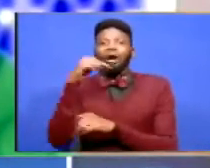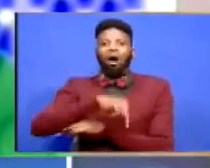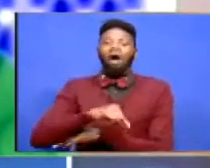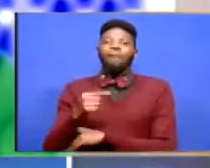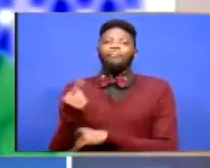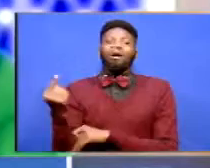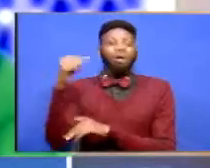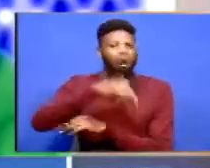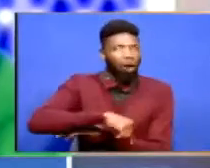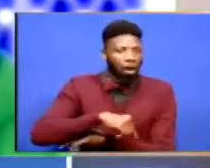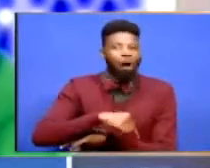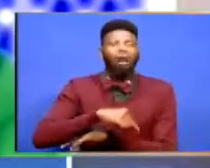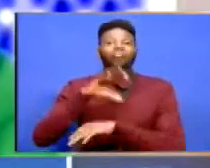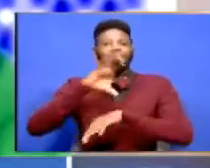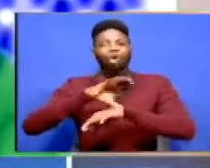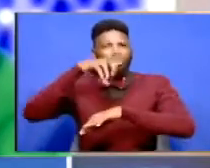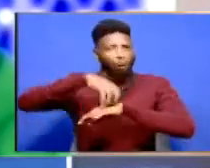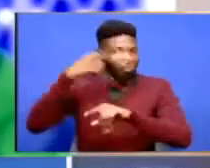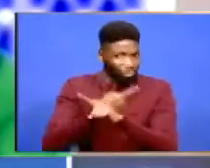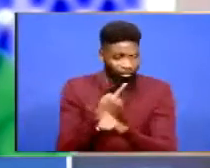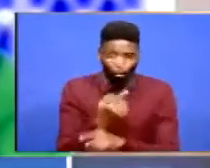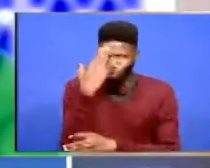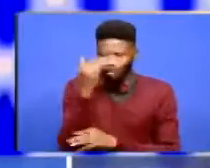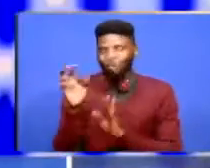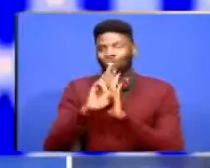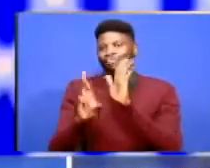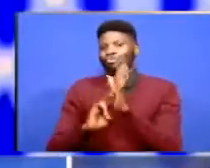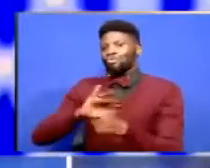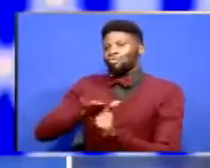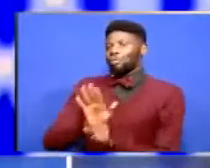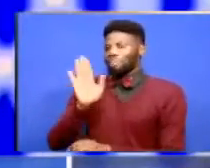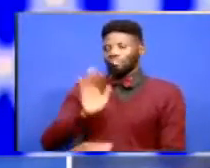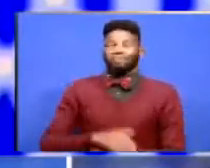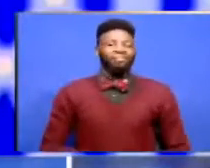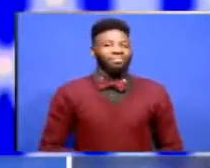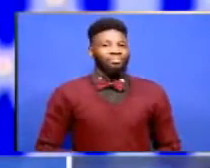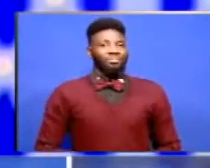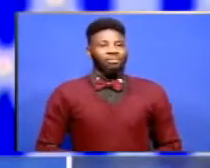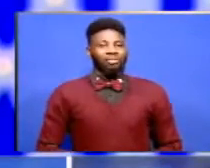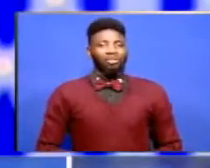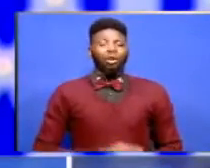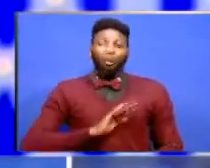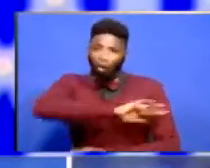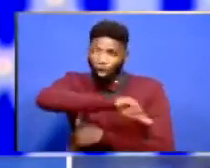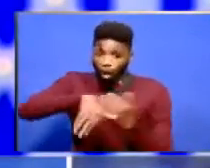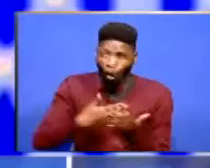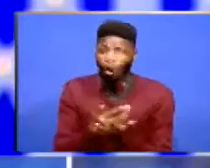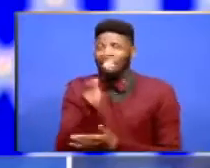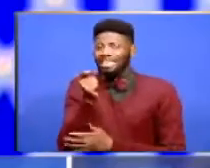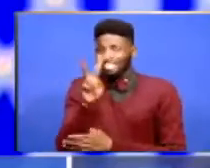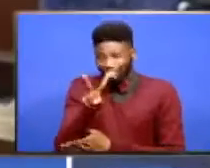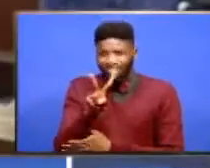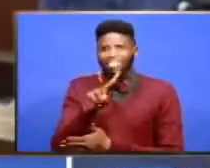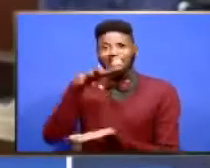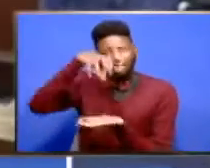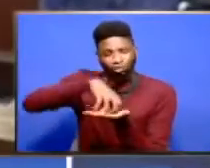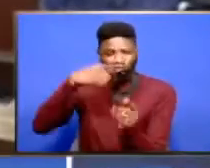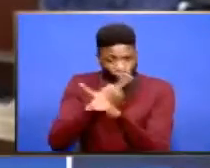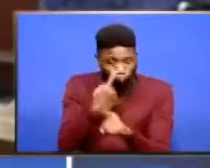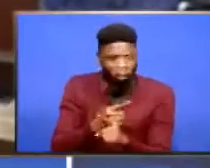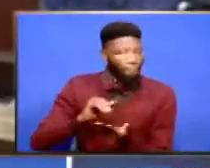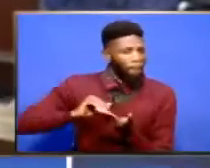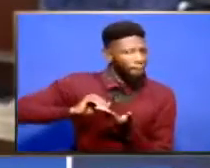of worship due to the restrictions. All our media stations, especially